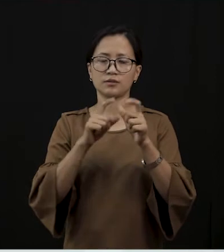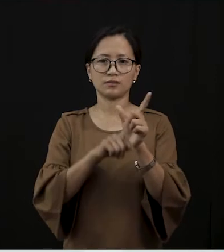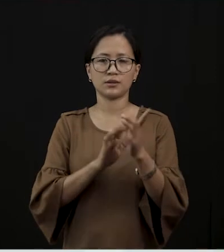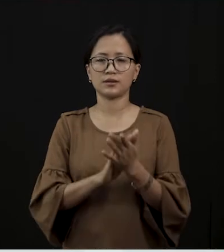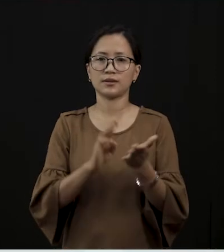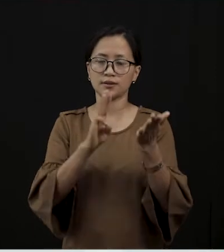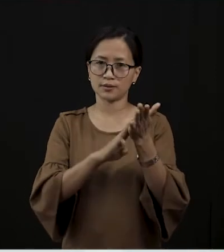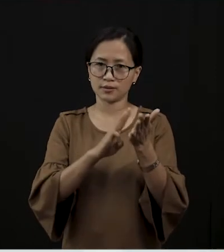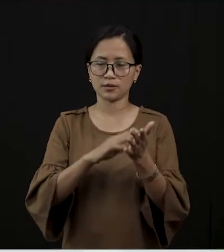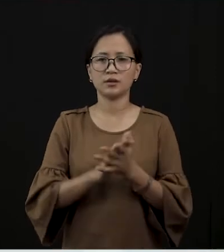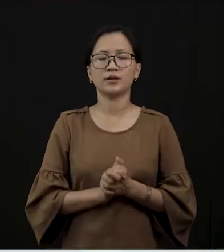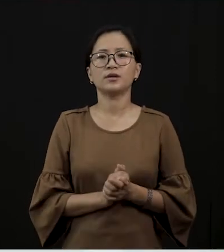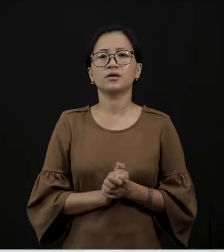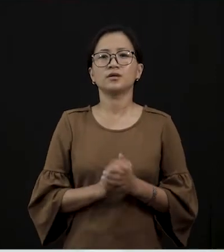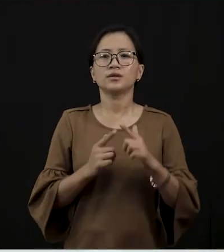M-O-N-D-A-Y, Monday.